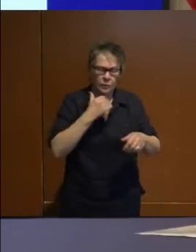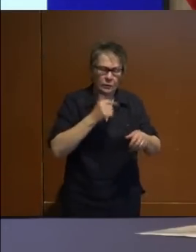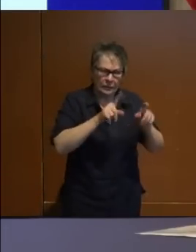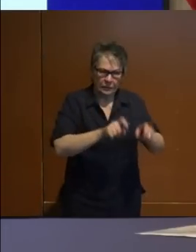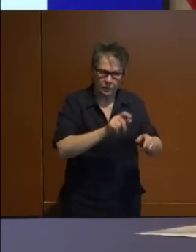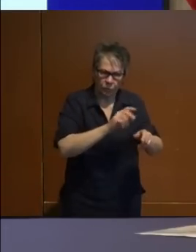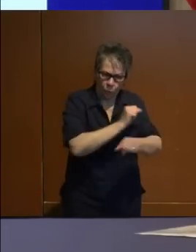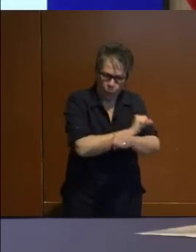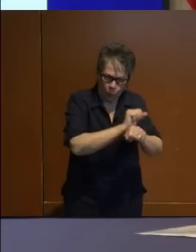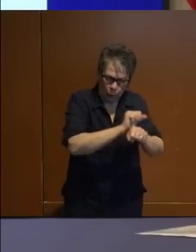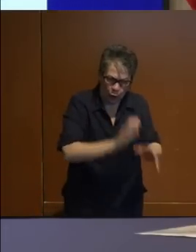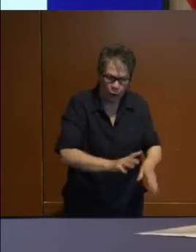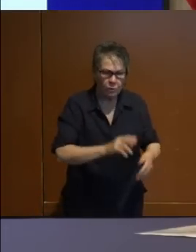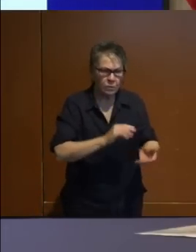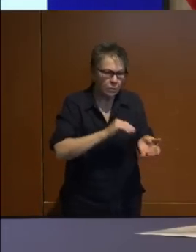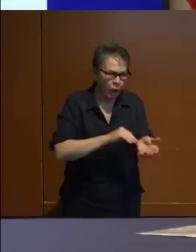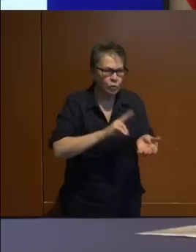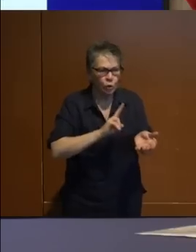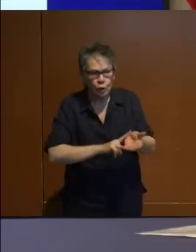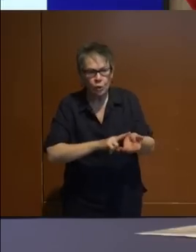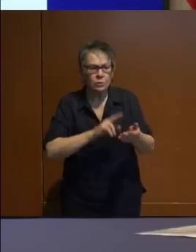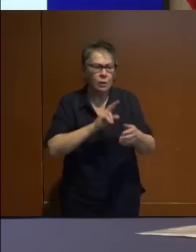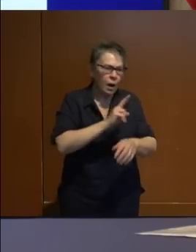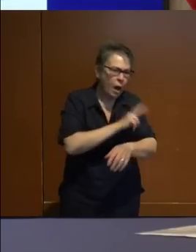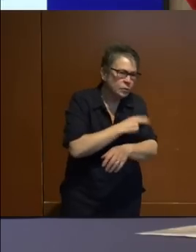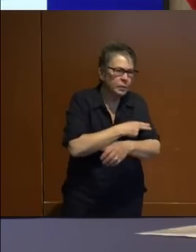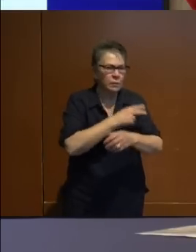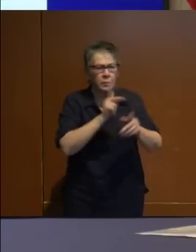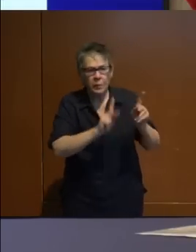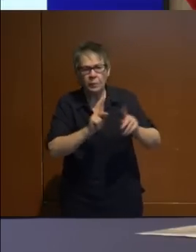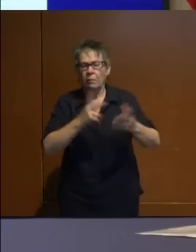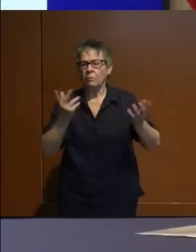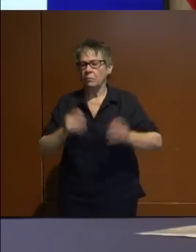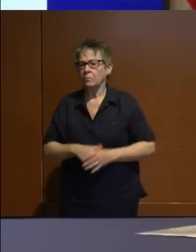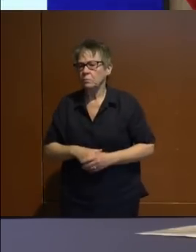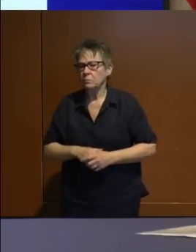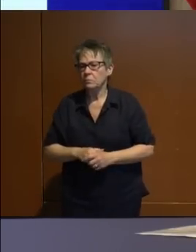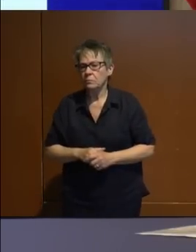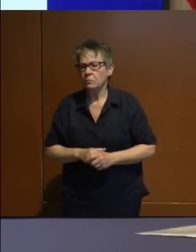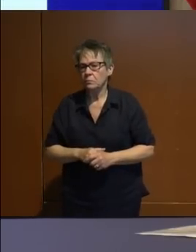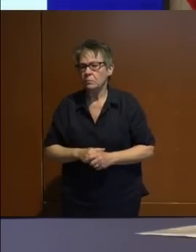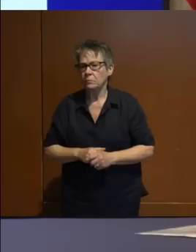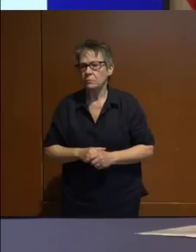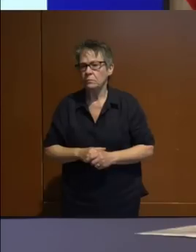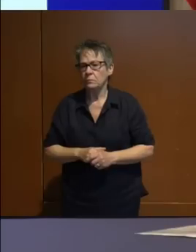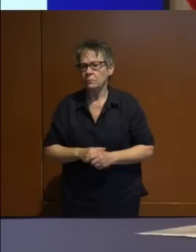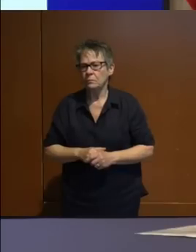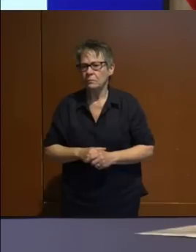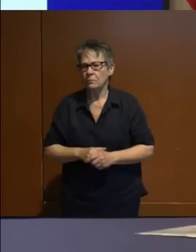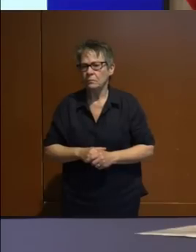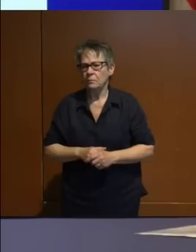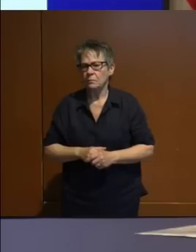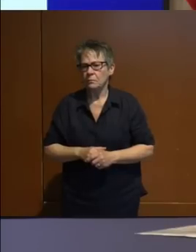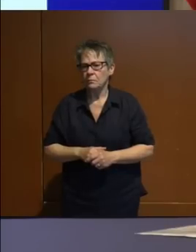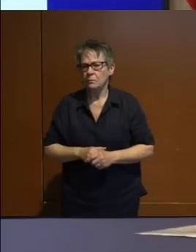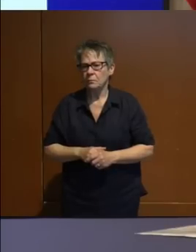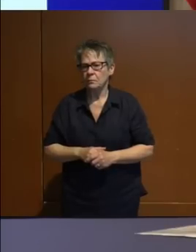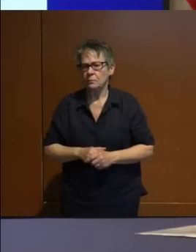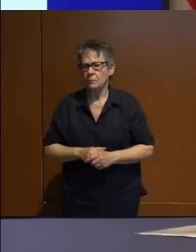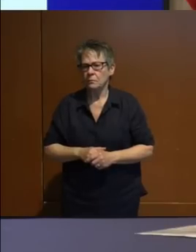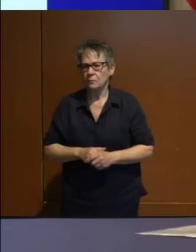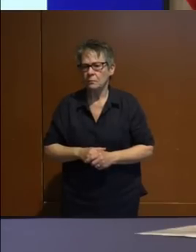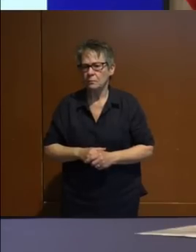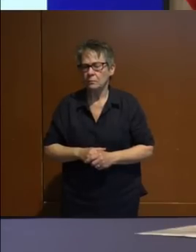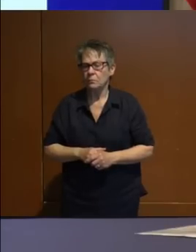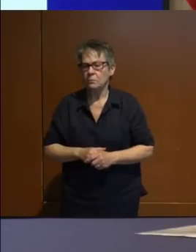the co-ventilating issue, I believe, Governor, you had said that we're getting 300